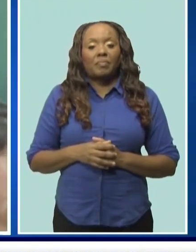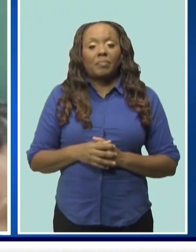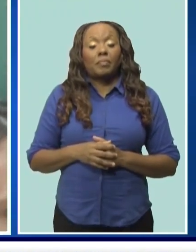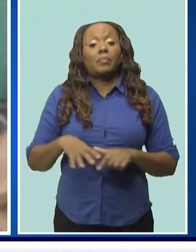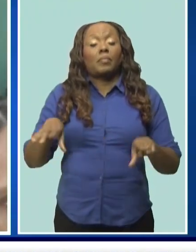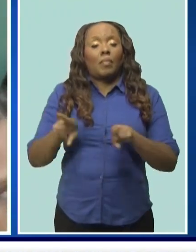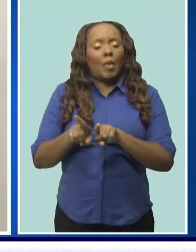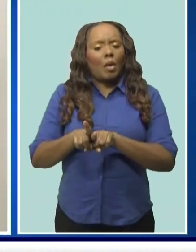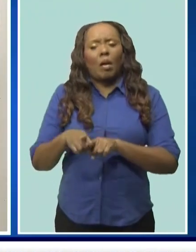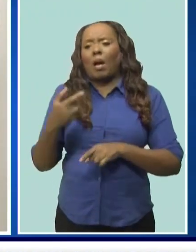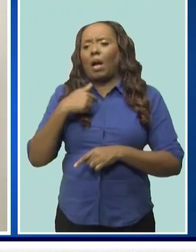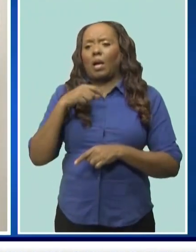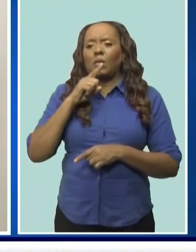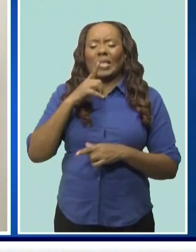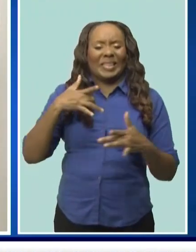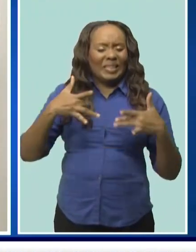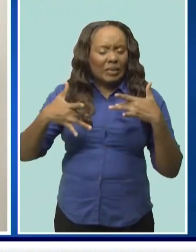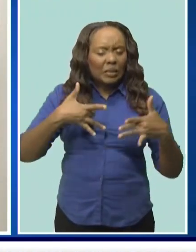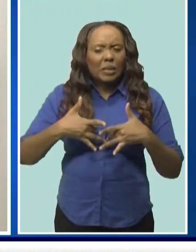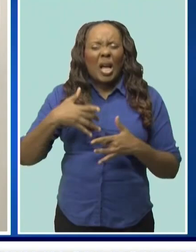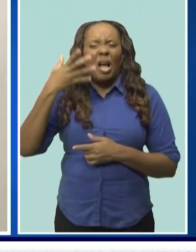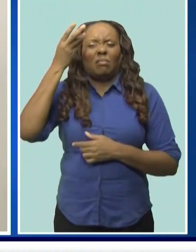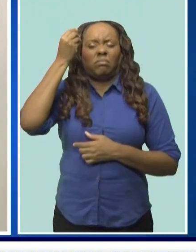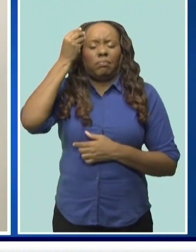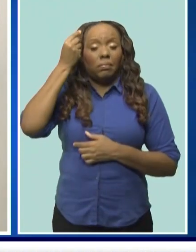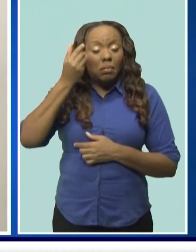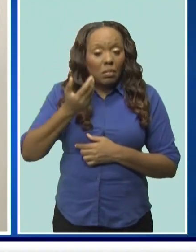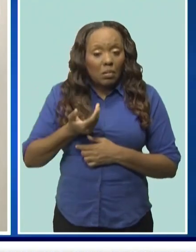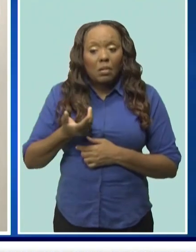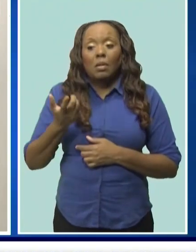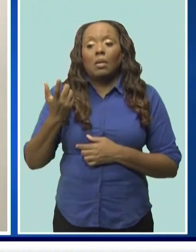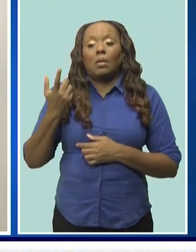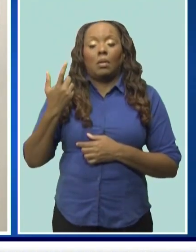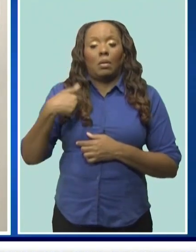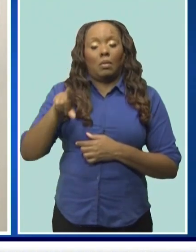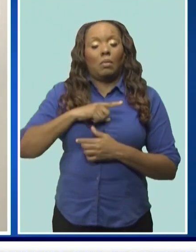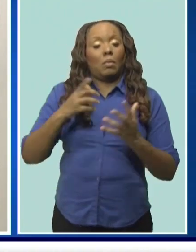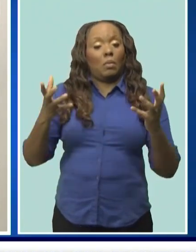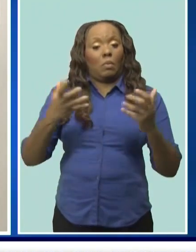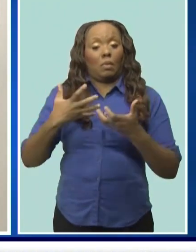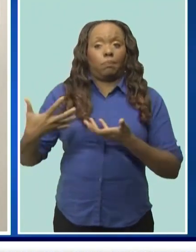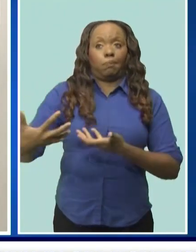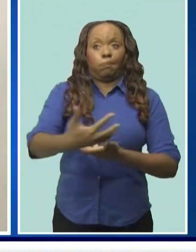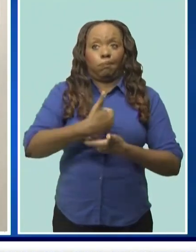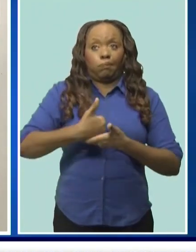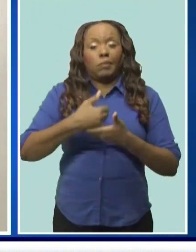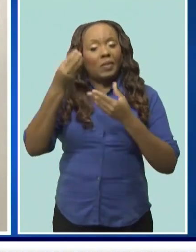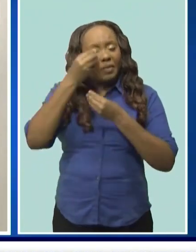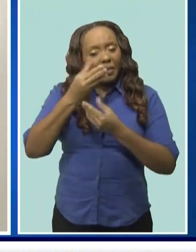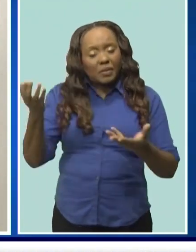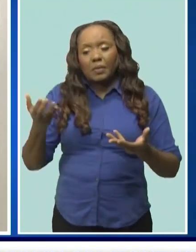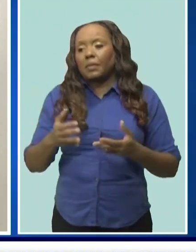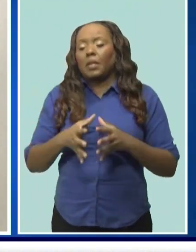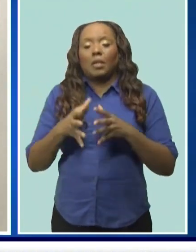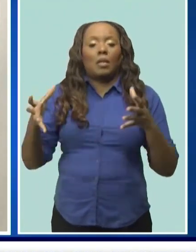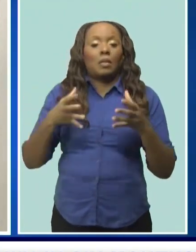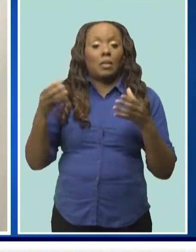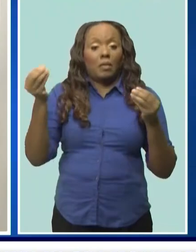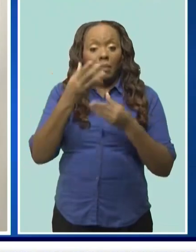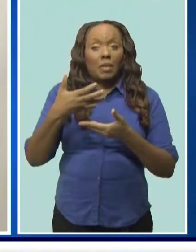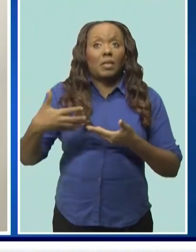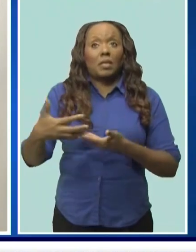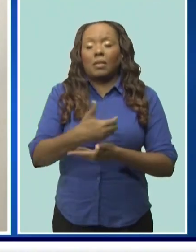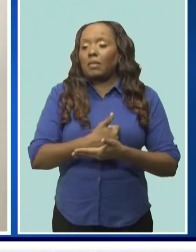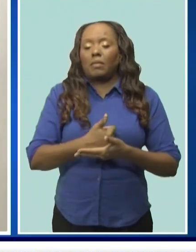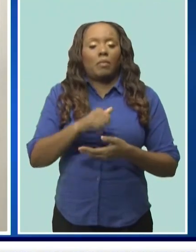some concerns that while perhaps we pursue the information, that a lot of the data that should be used to make decisions is not